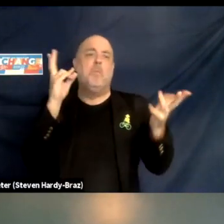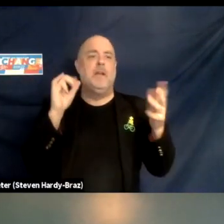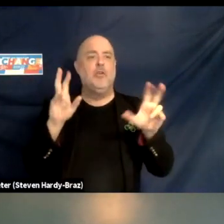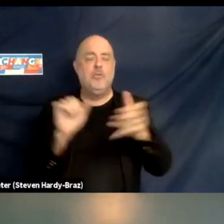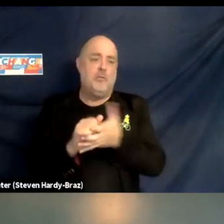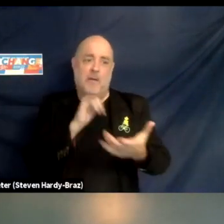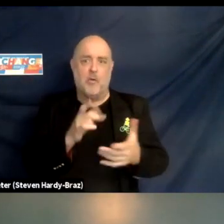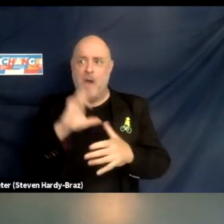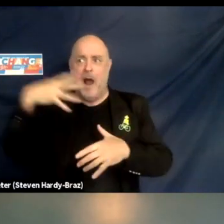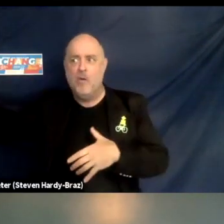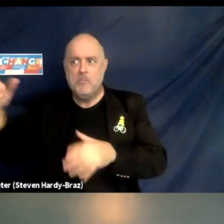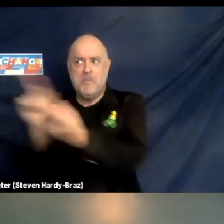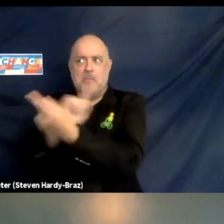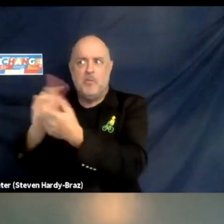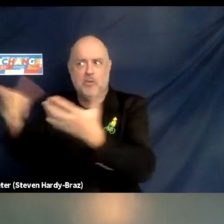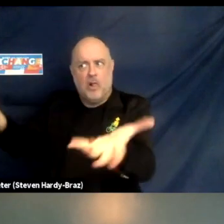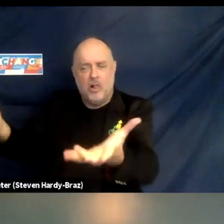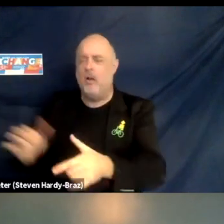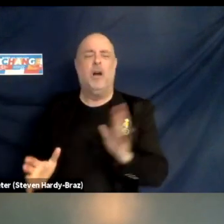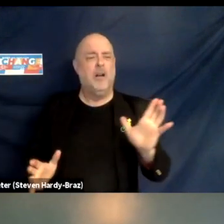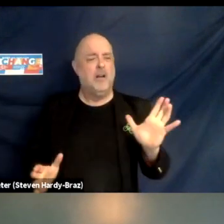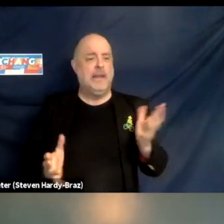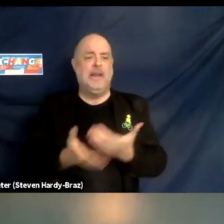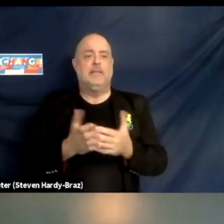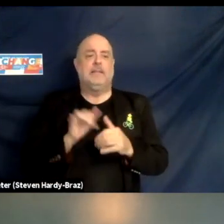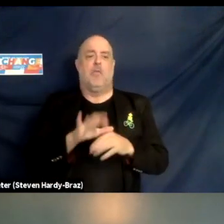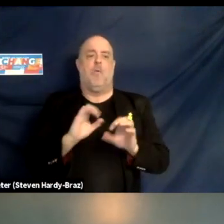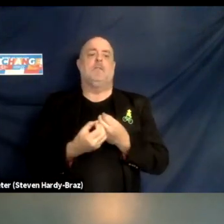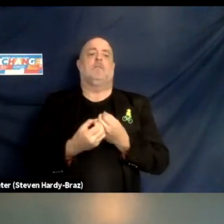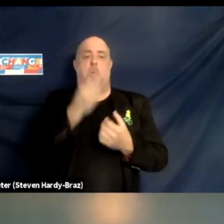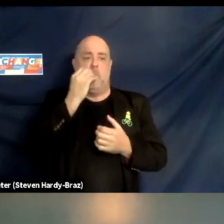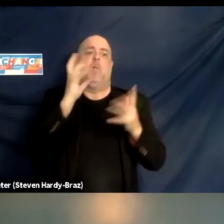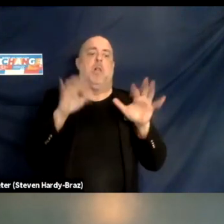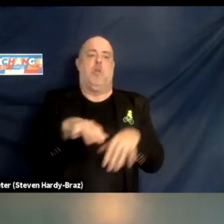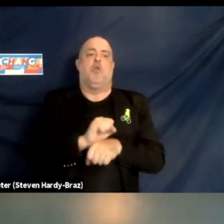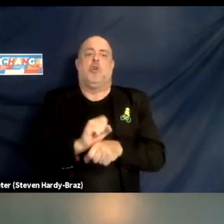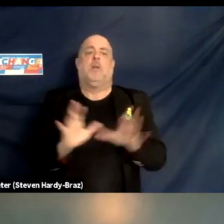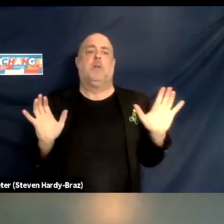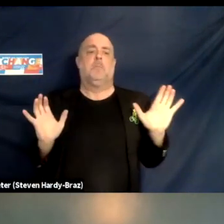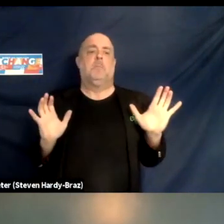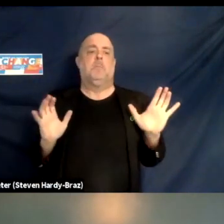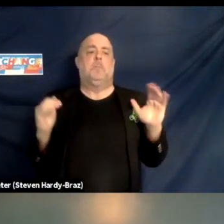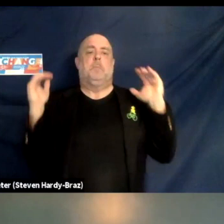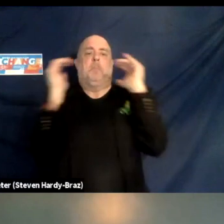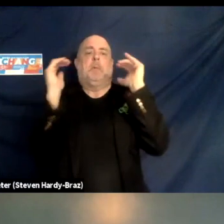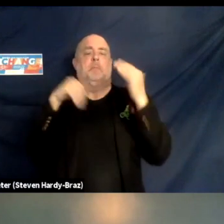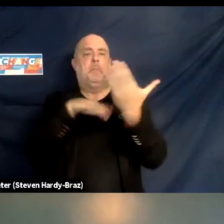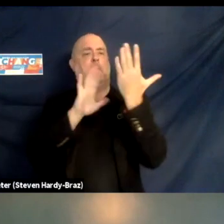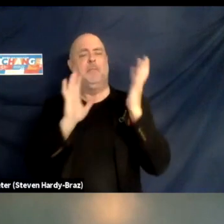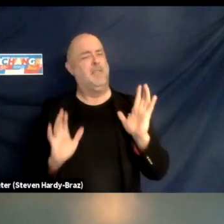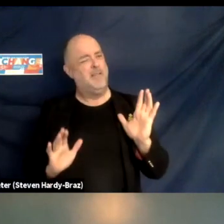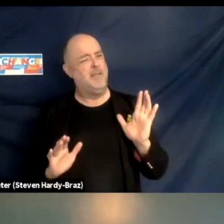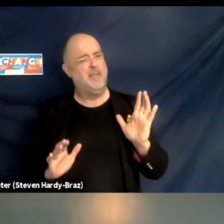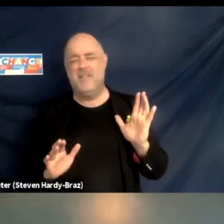as these national organizations, many of them are ill-equipped to really address the systemic harm and the institutional